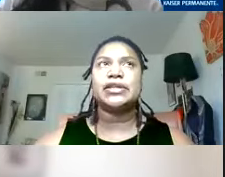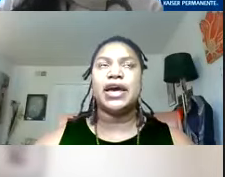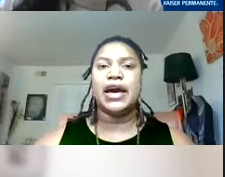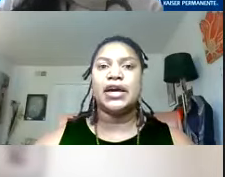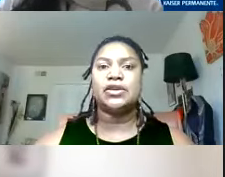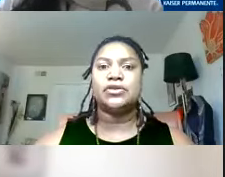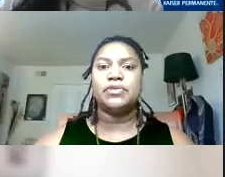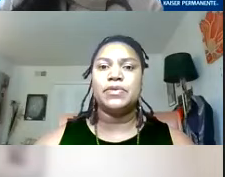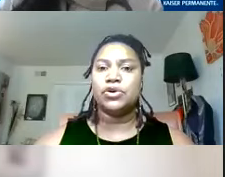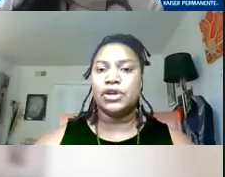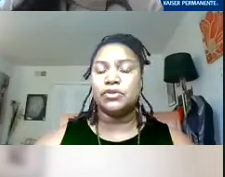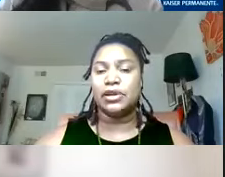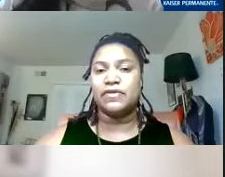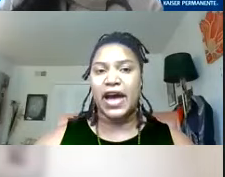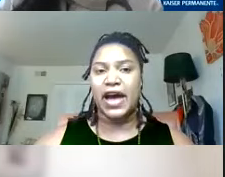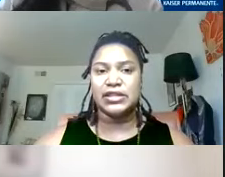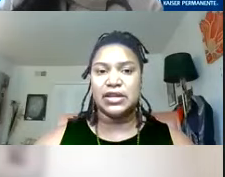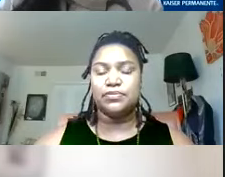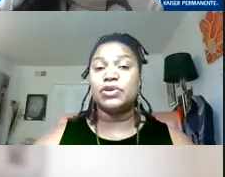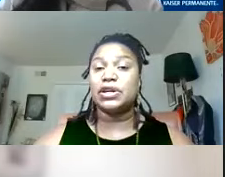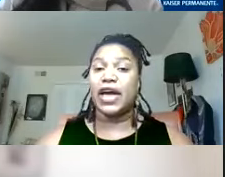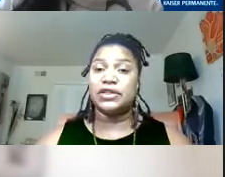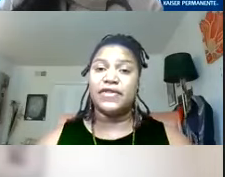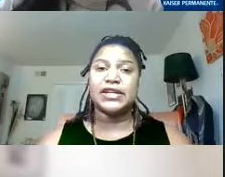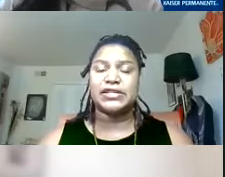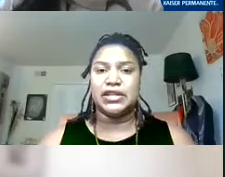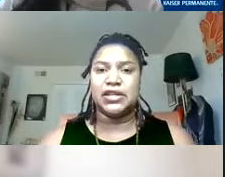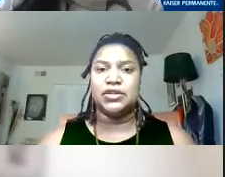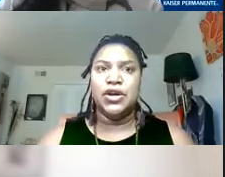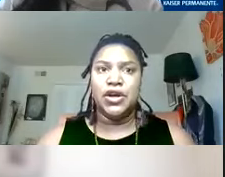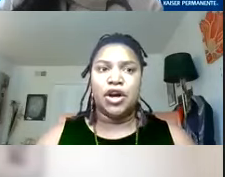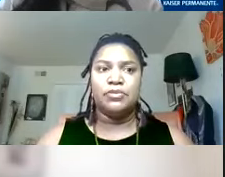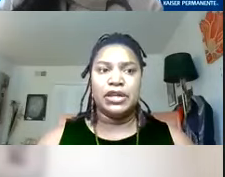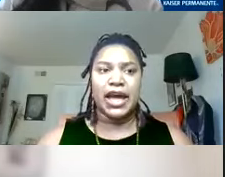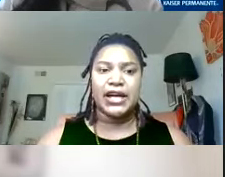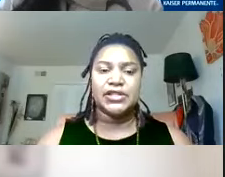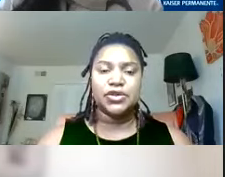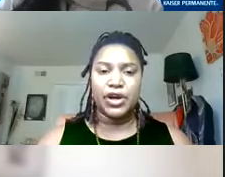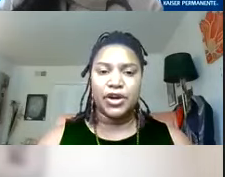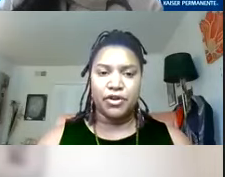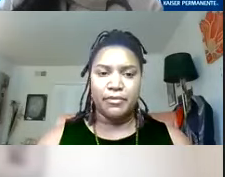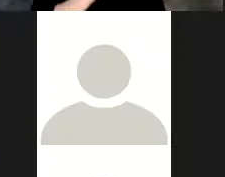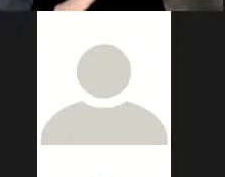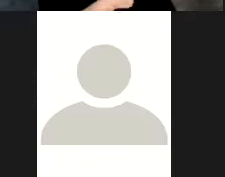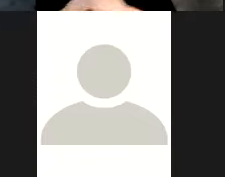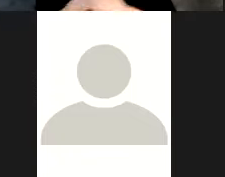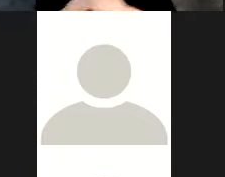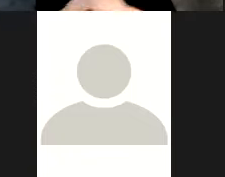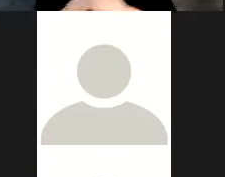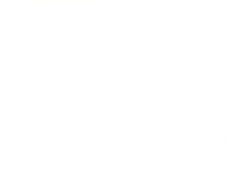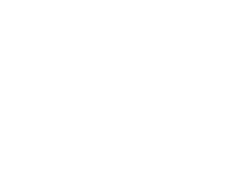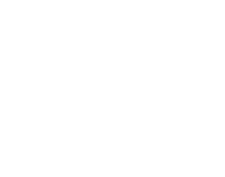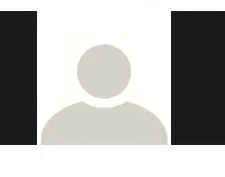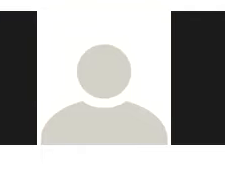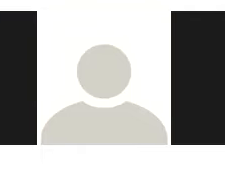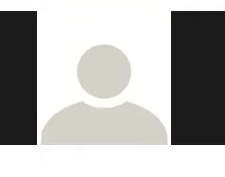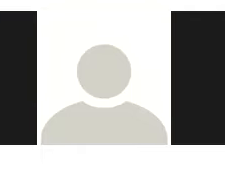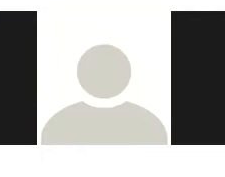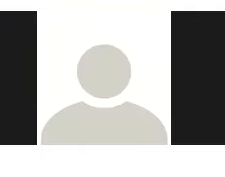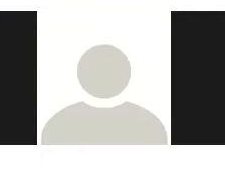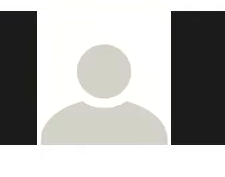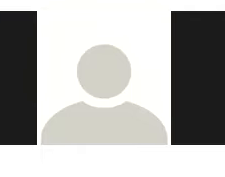it that people that are being vaccinated, people that have had the vaccine are being asked to wear their masks when indoors?